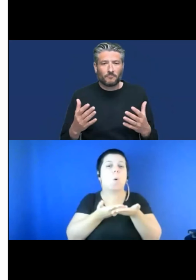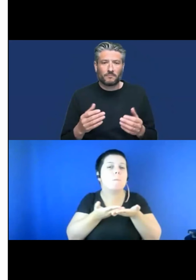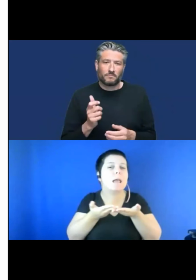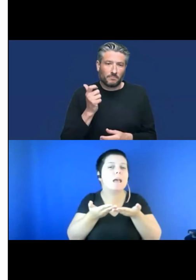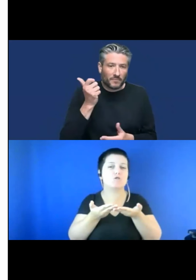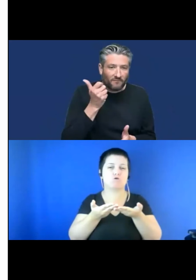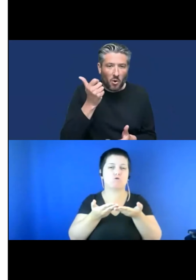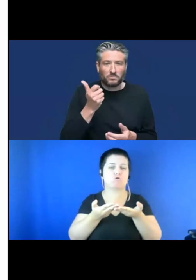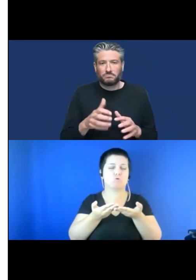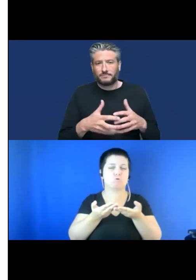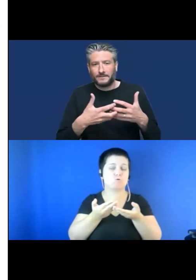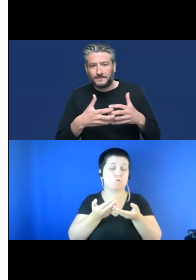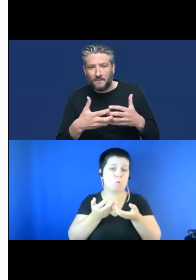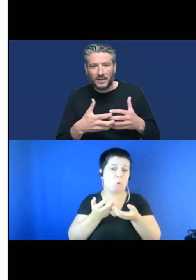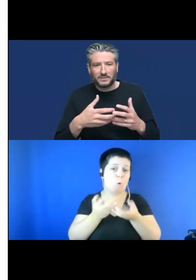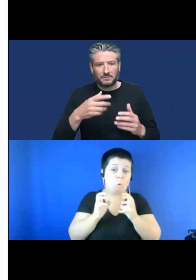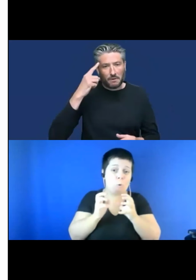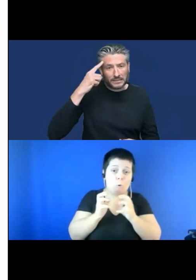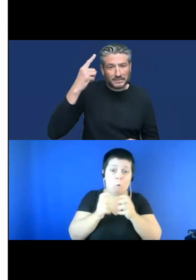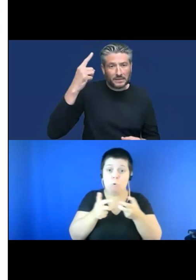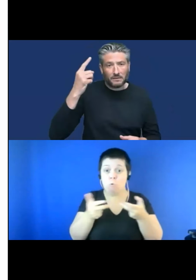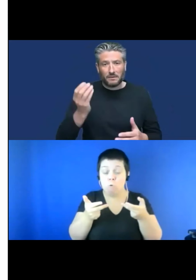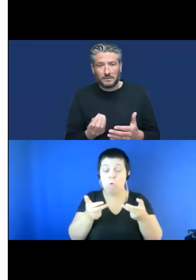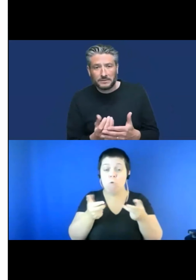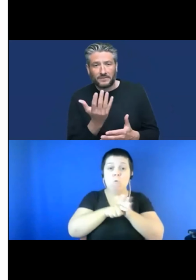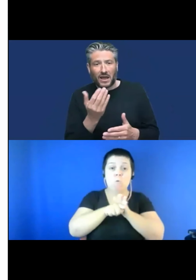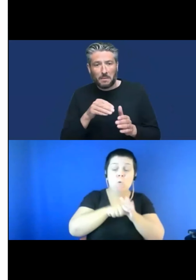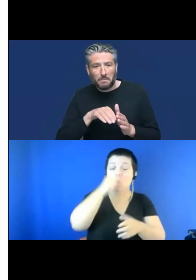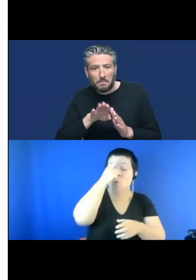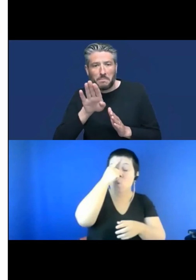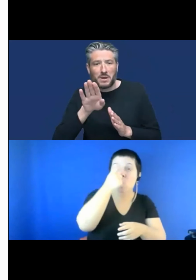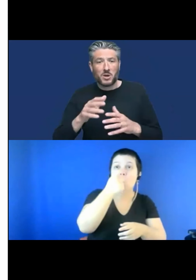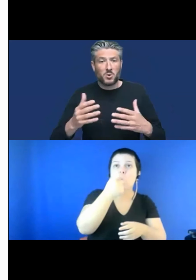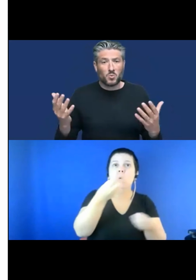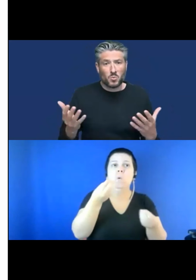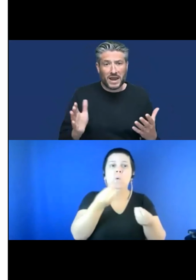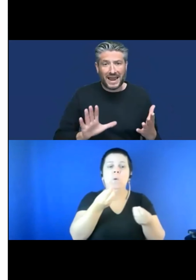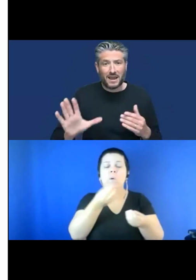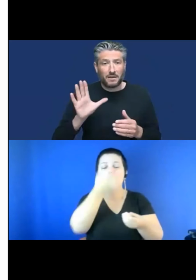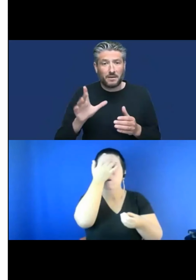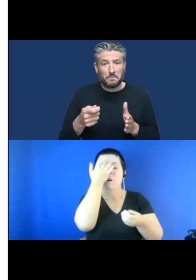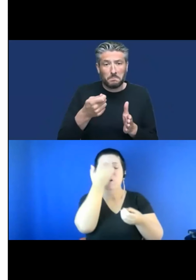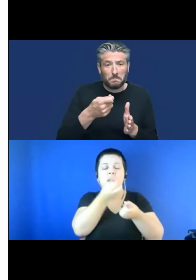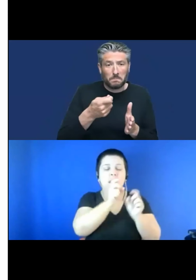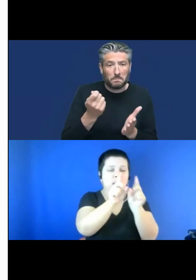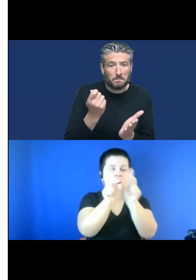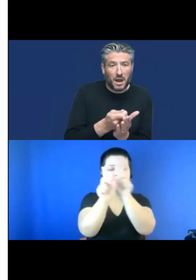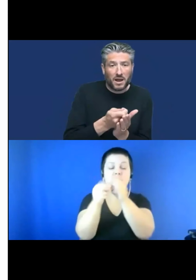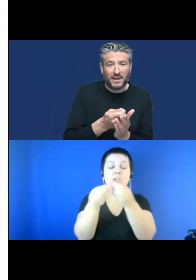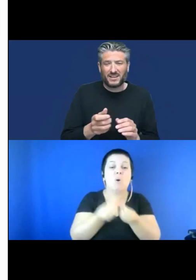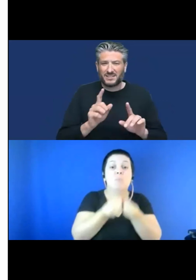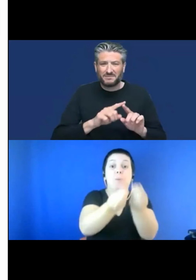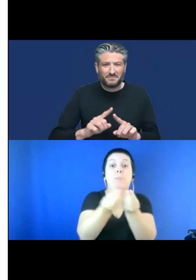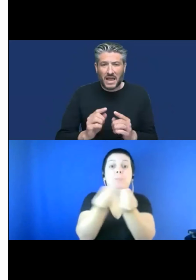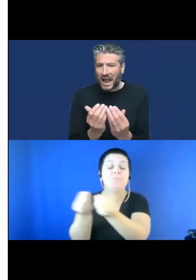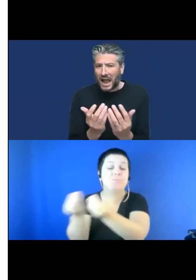whether it can eventually be made available, how can people access this device, what is the uptake of this device, are